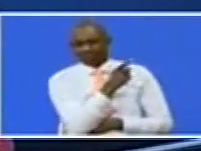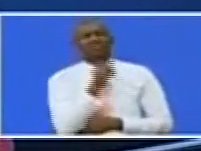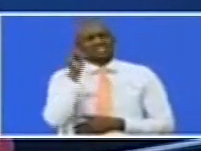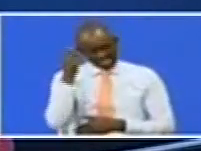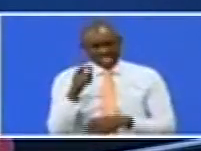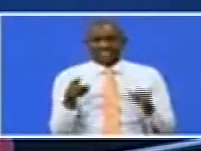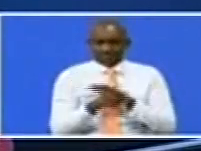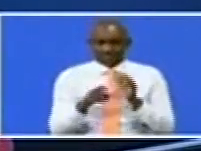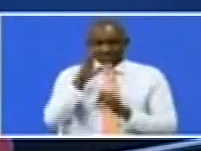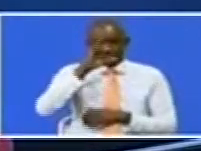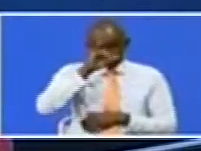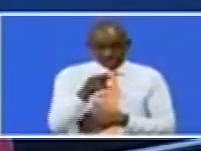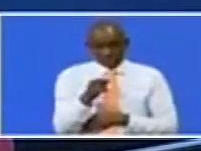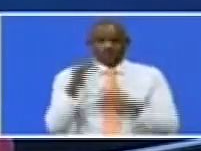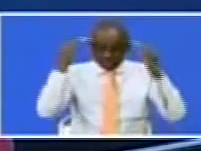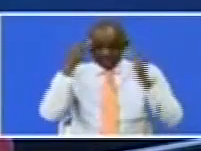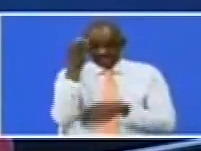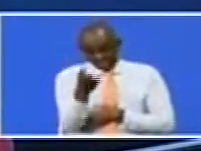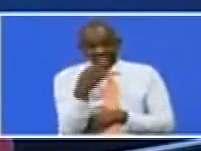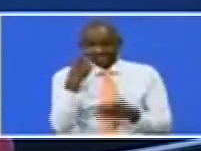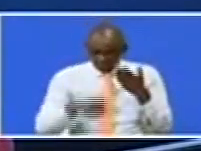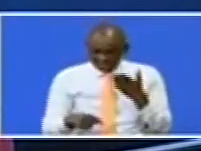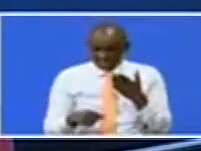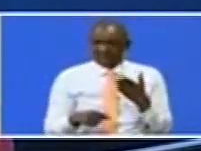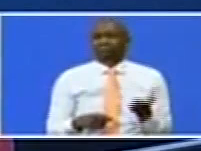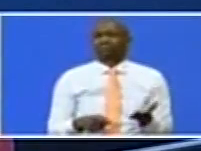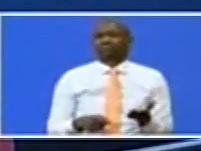Chief Justice Kalpana Rawal has lost the application seeking to